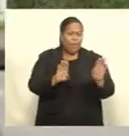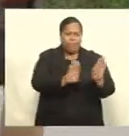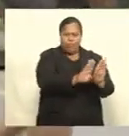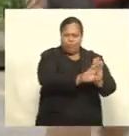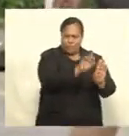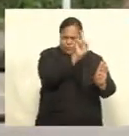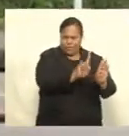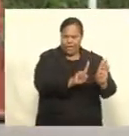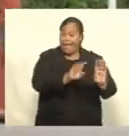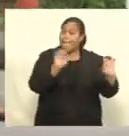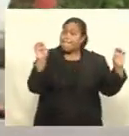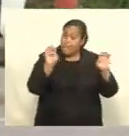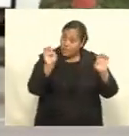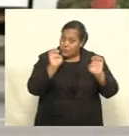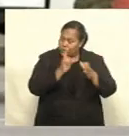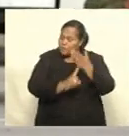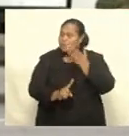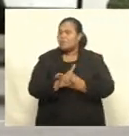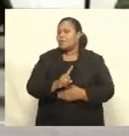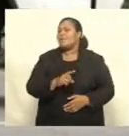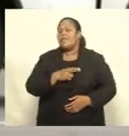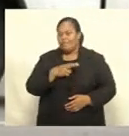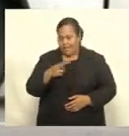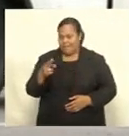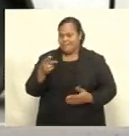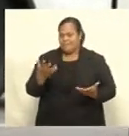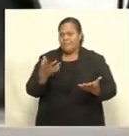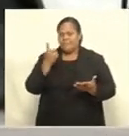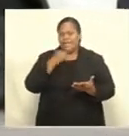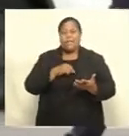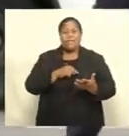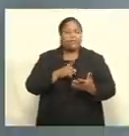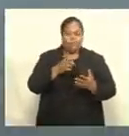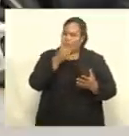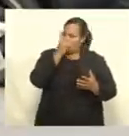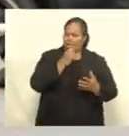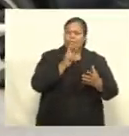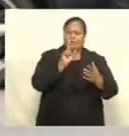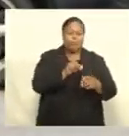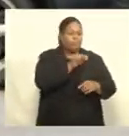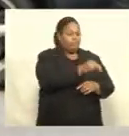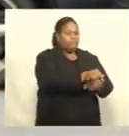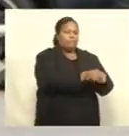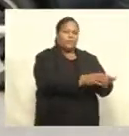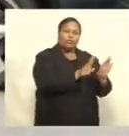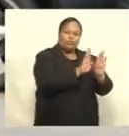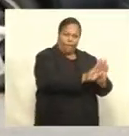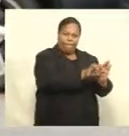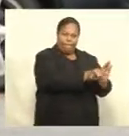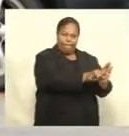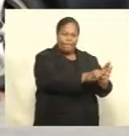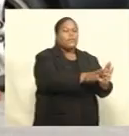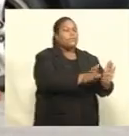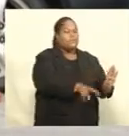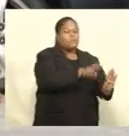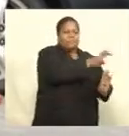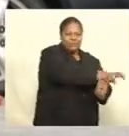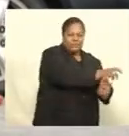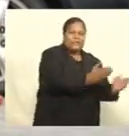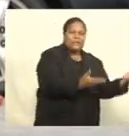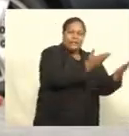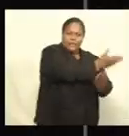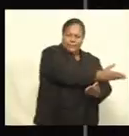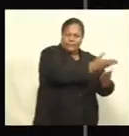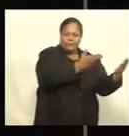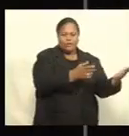was an emergency. Everyone was told to conduct their business at the border and go back to where they came from. Lina Rees,